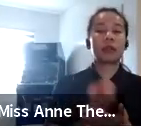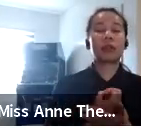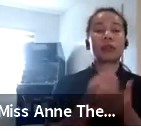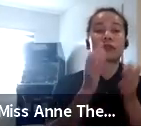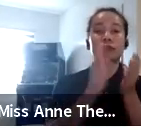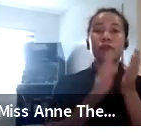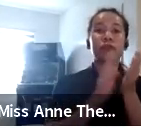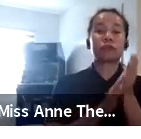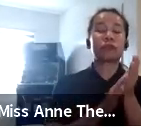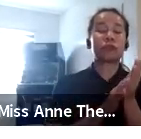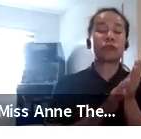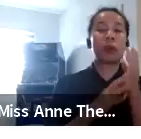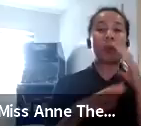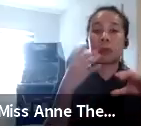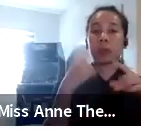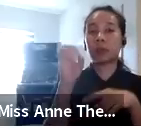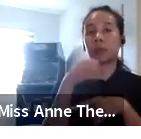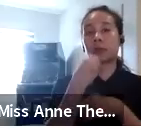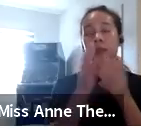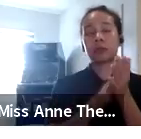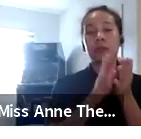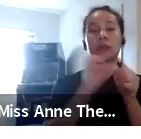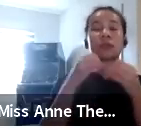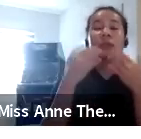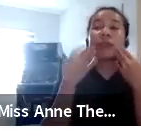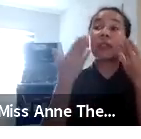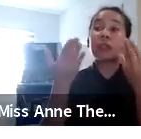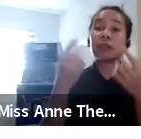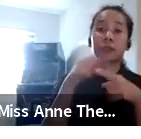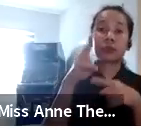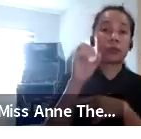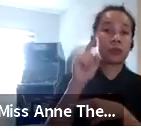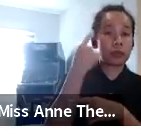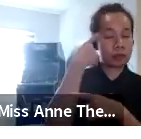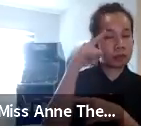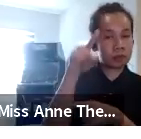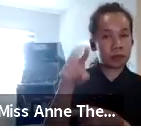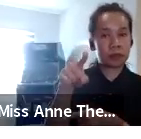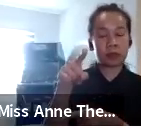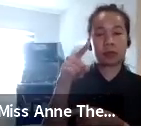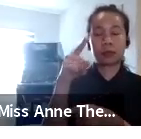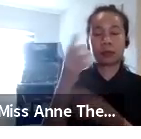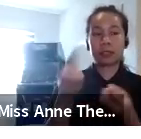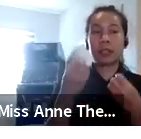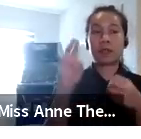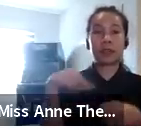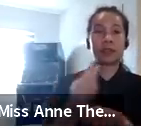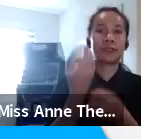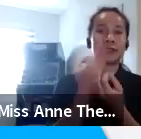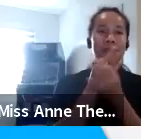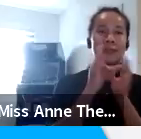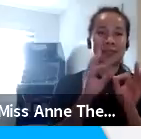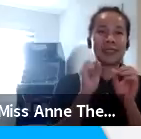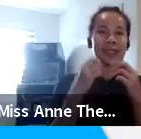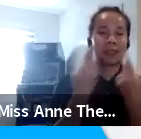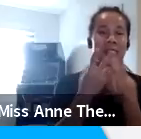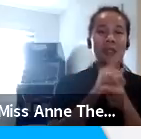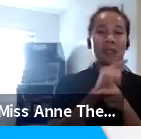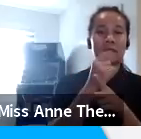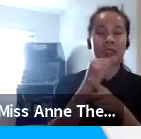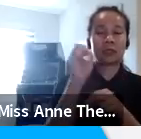schools. So thank you to UST for that. Let's thank UST for that. So those are my first 5 reasons,